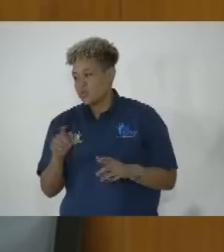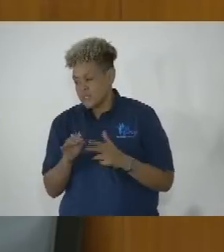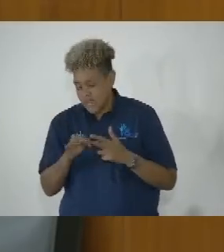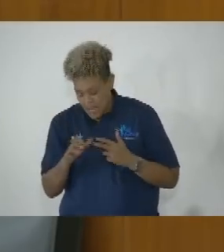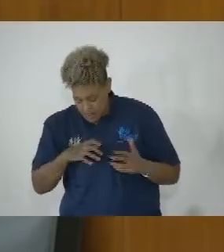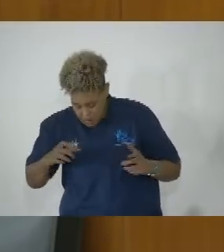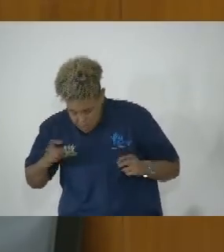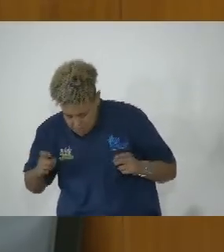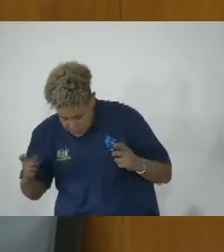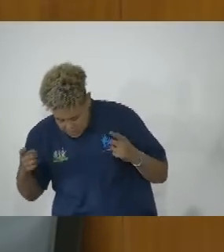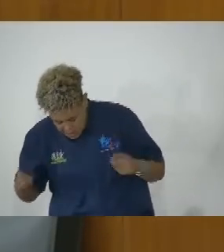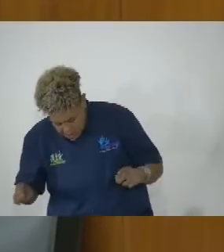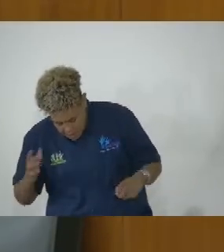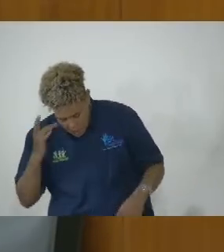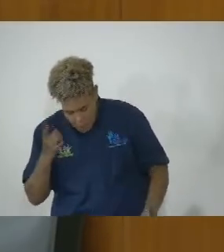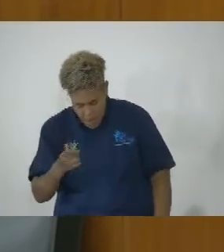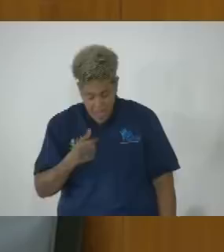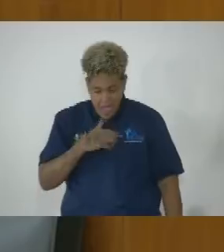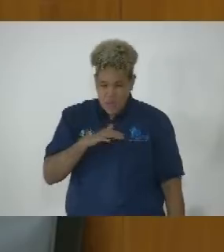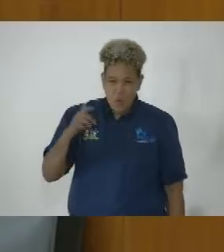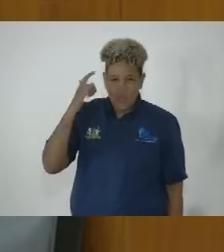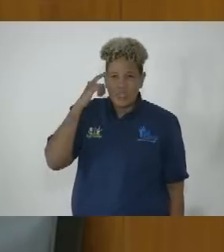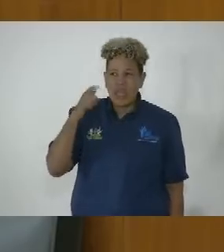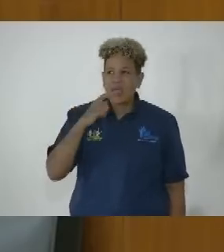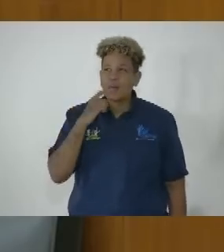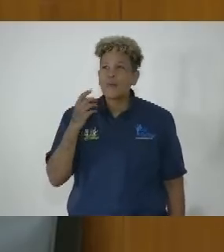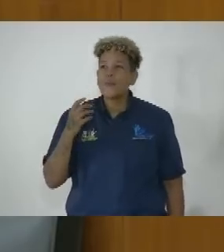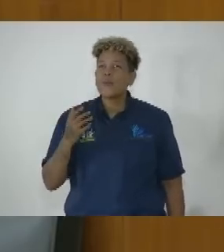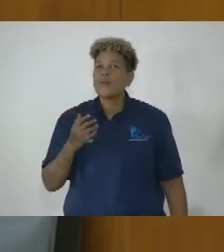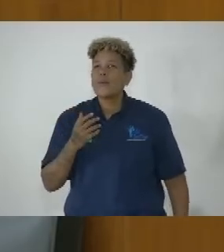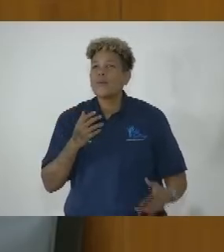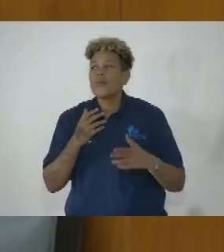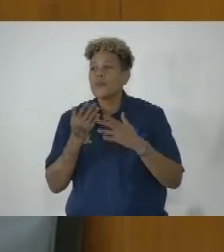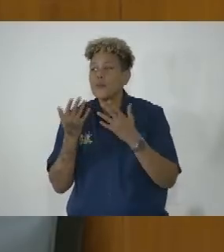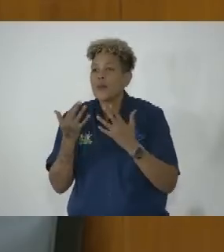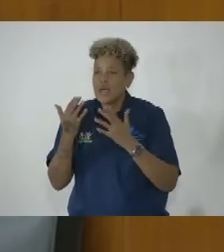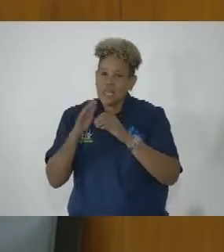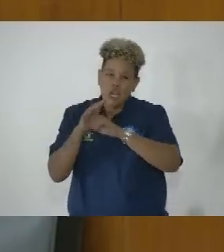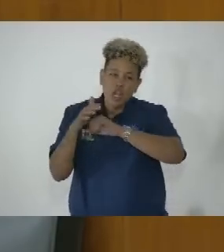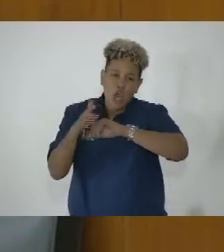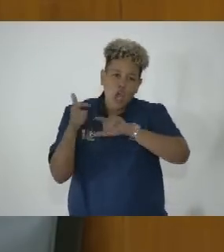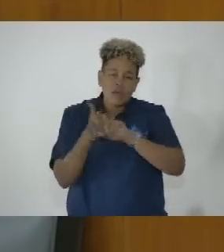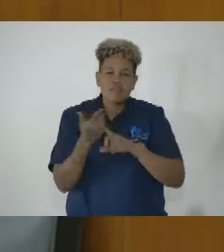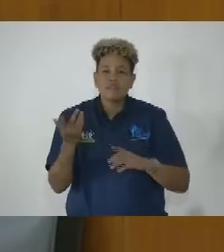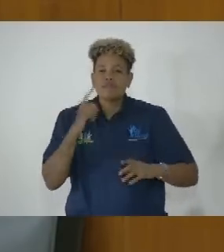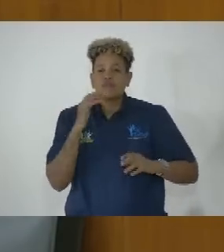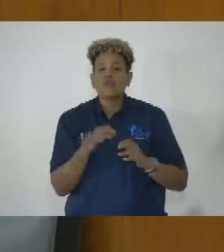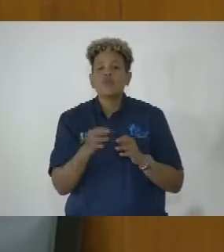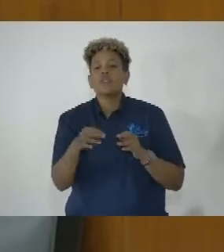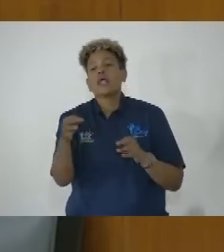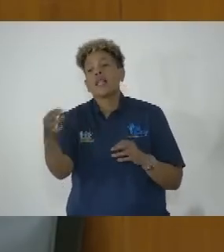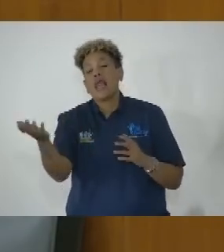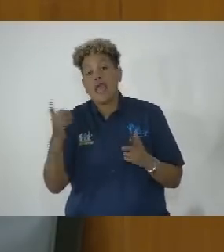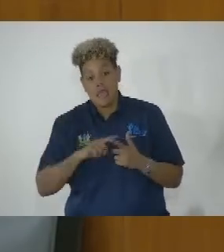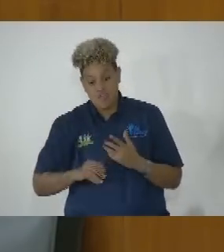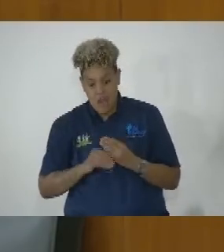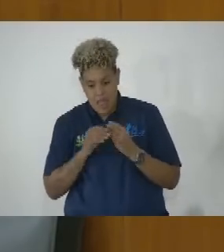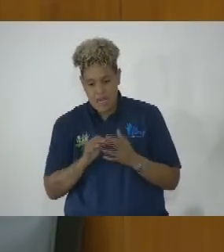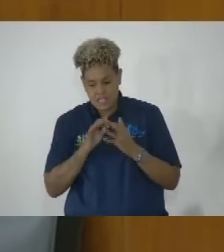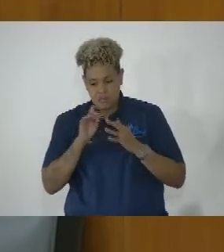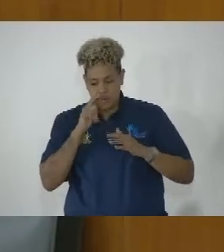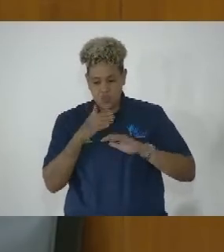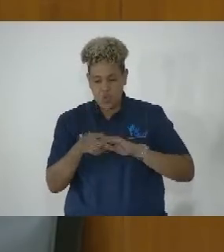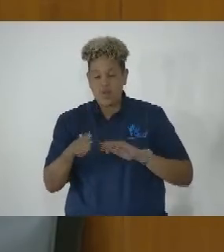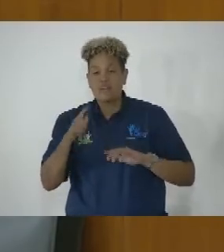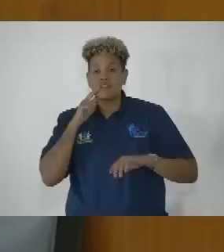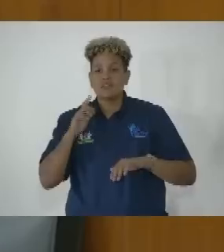Committee. Because I don't think it is weighted enough to delay, especially over this